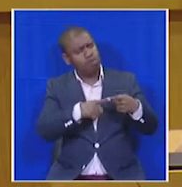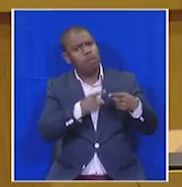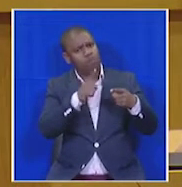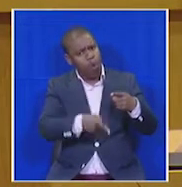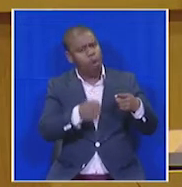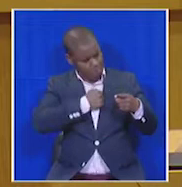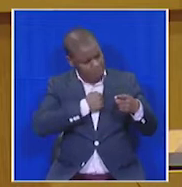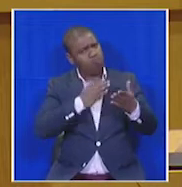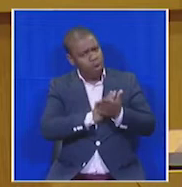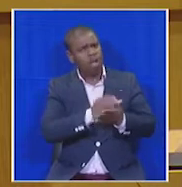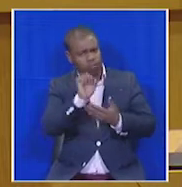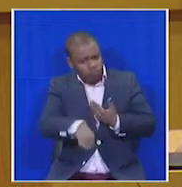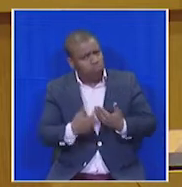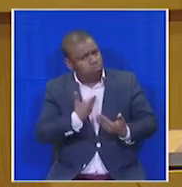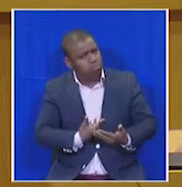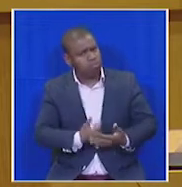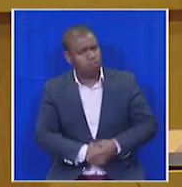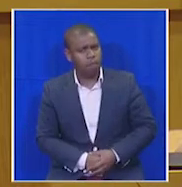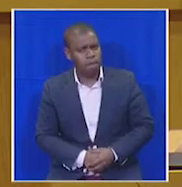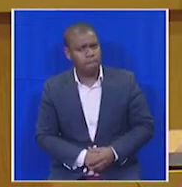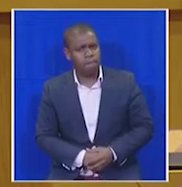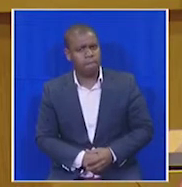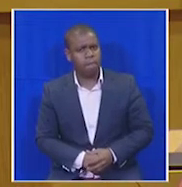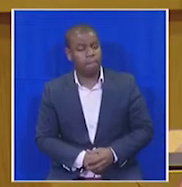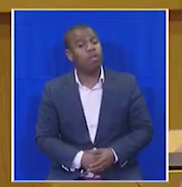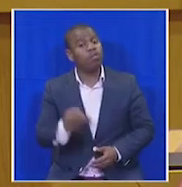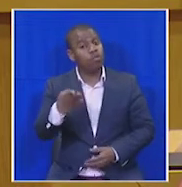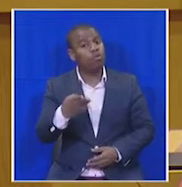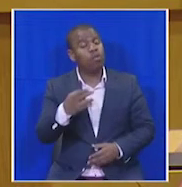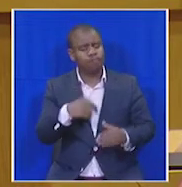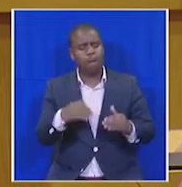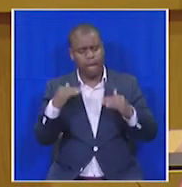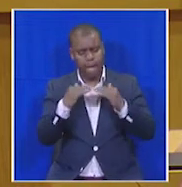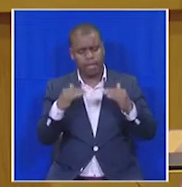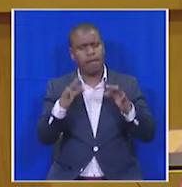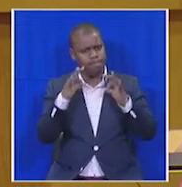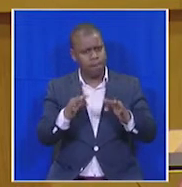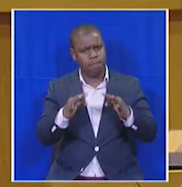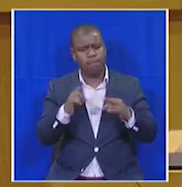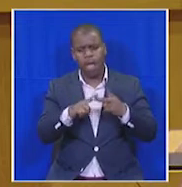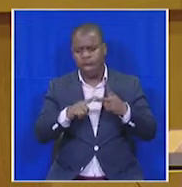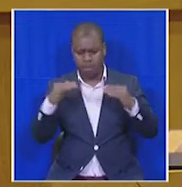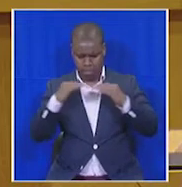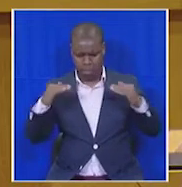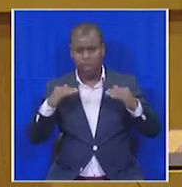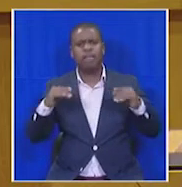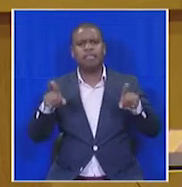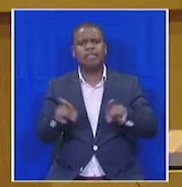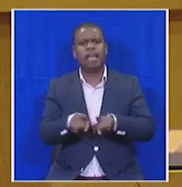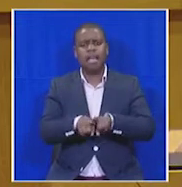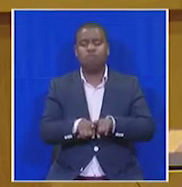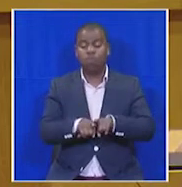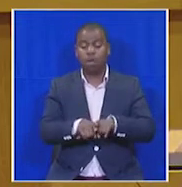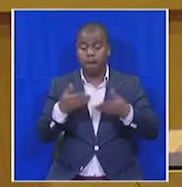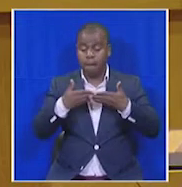It's my right to raise that point of order. It says here that you must act fairly and impartially, and most importantly, apply the rules with due